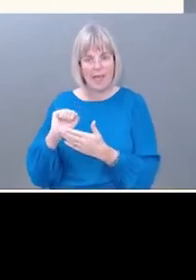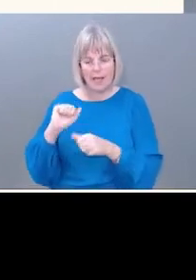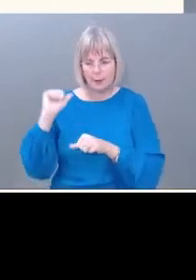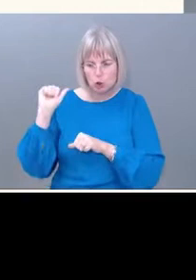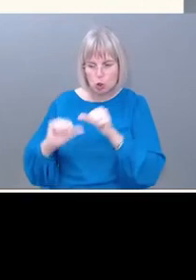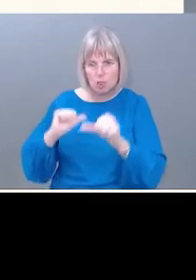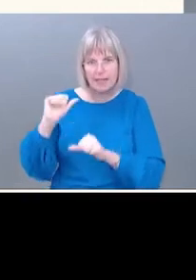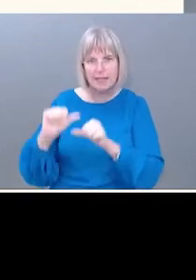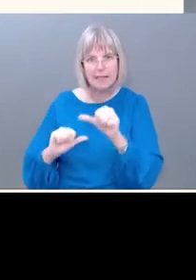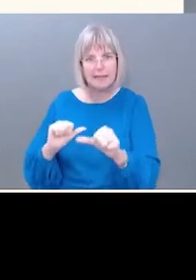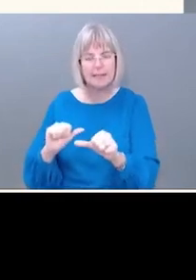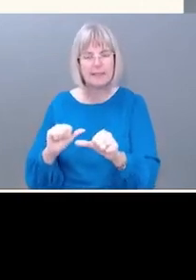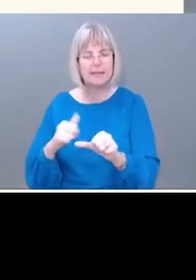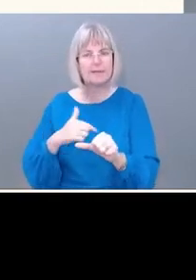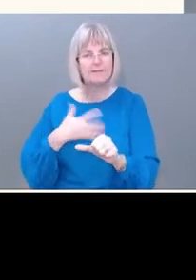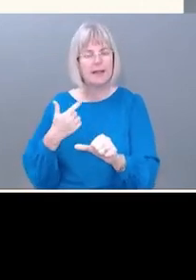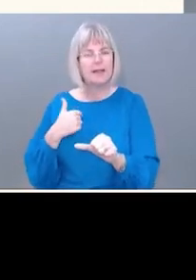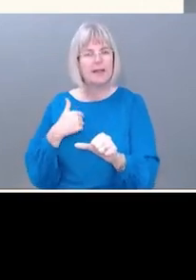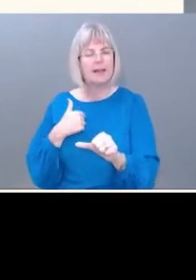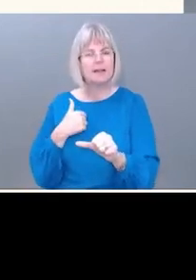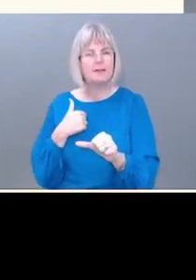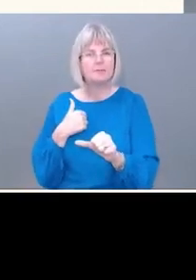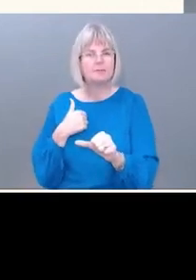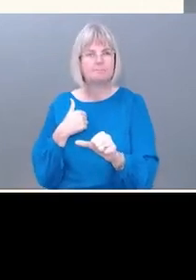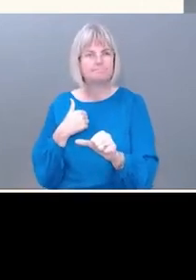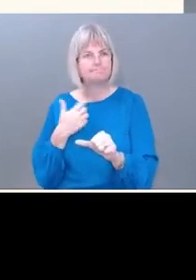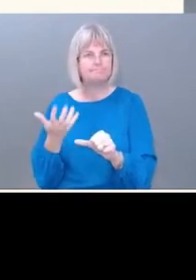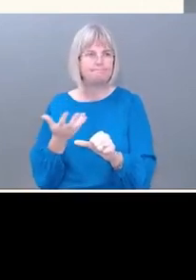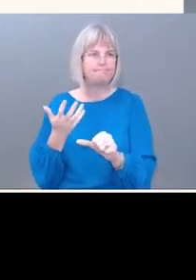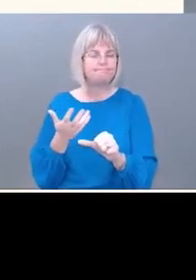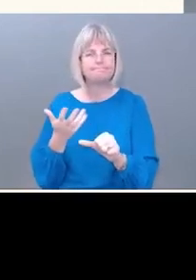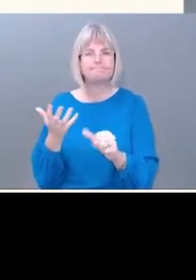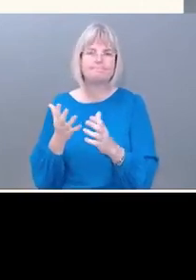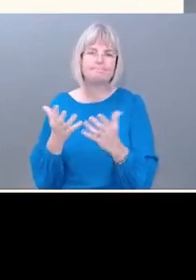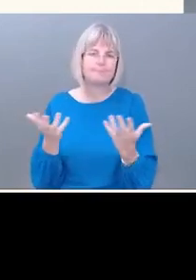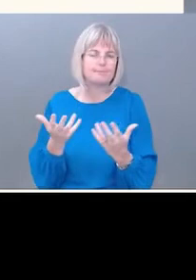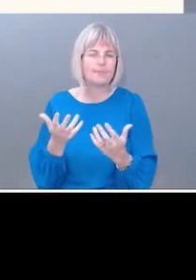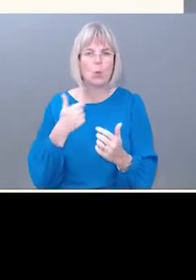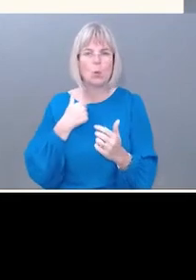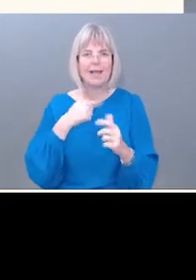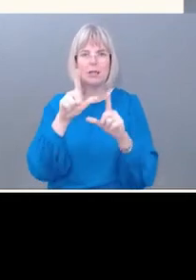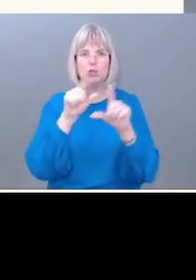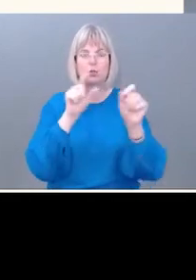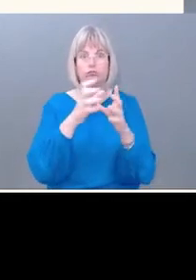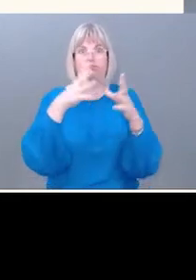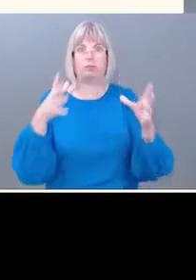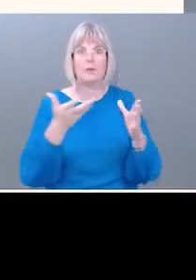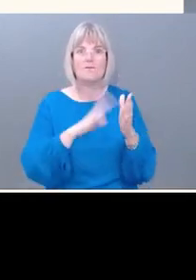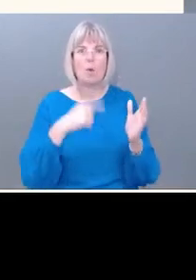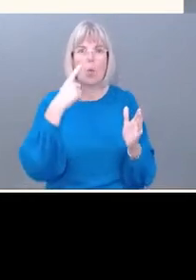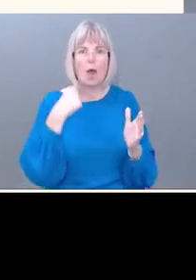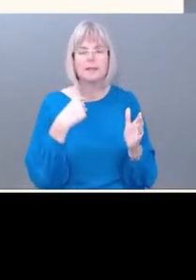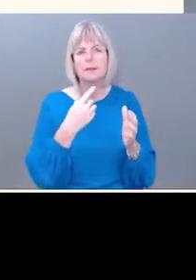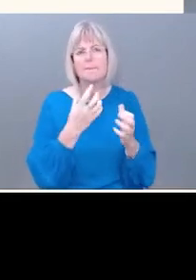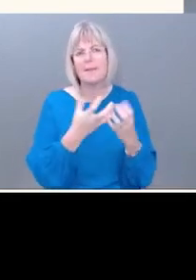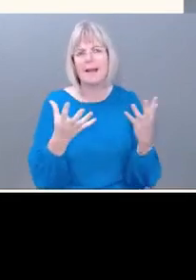be disproportionately selecting, for example, people from a white, and in many psychological professions, female,